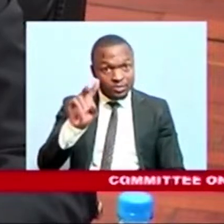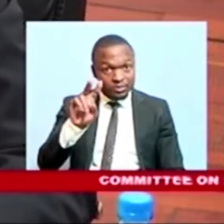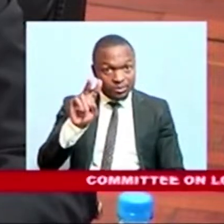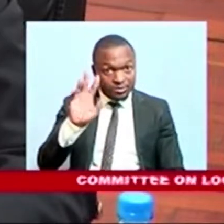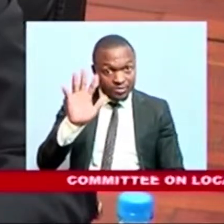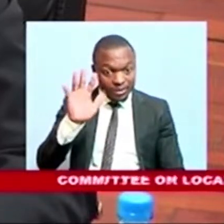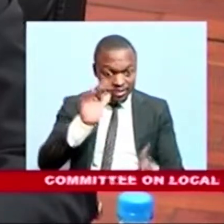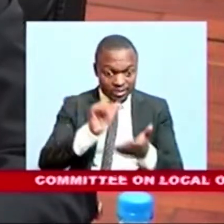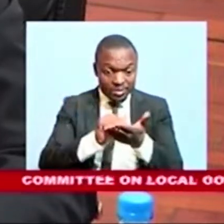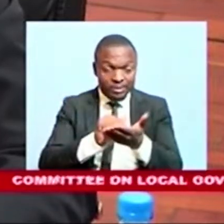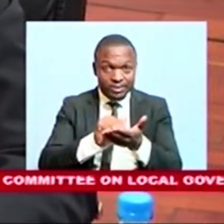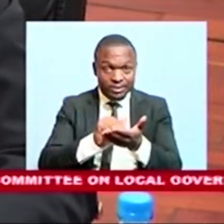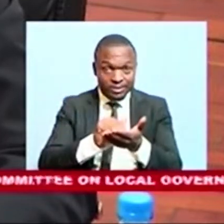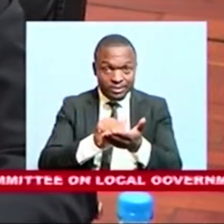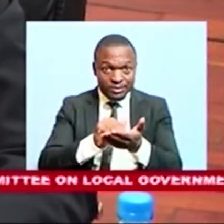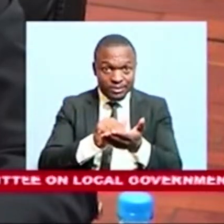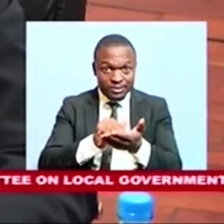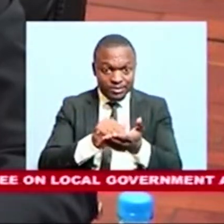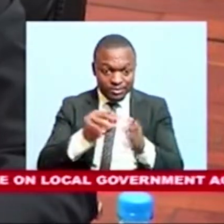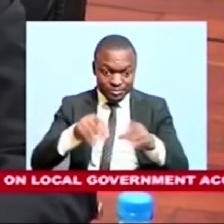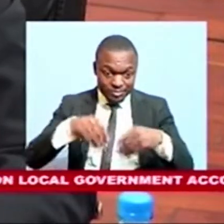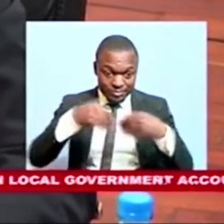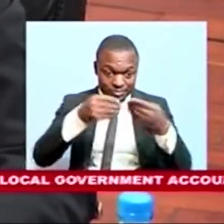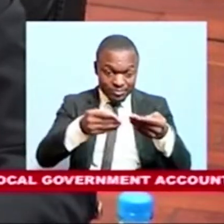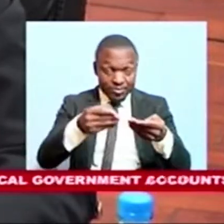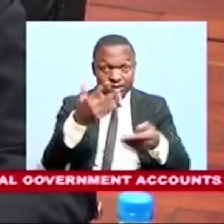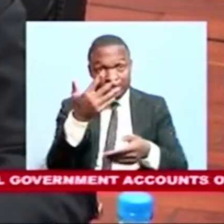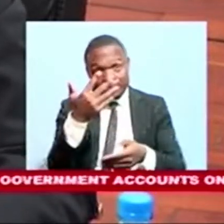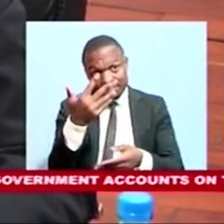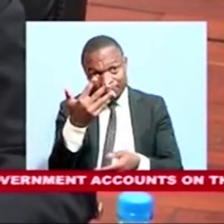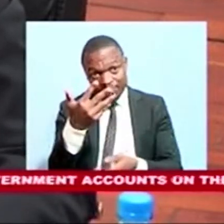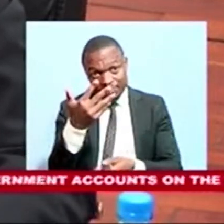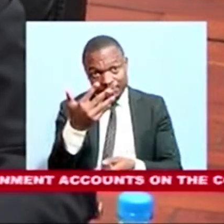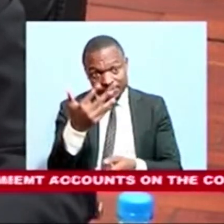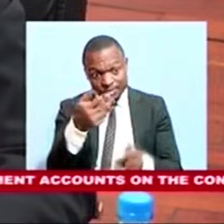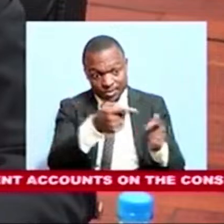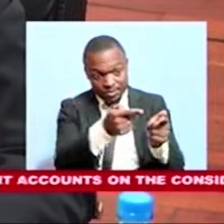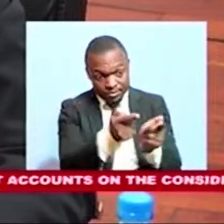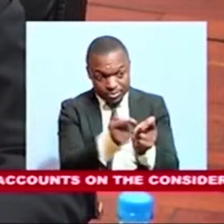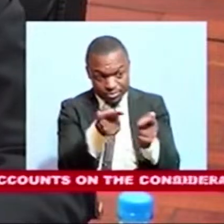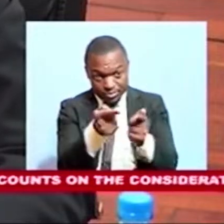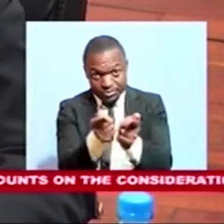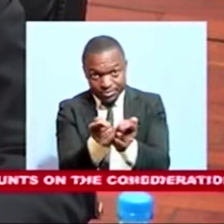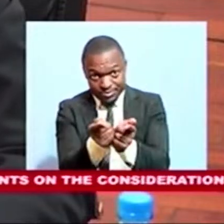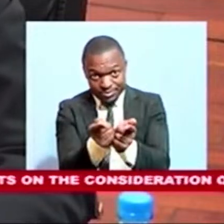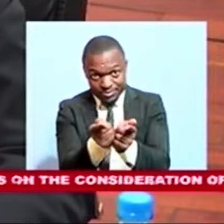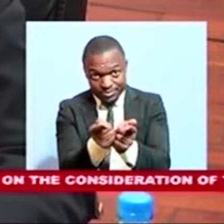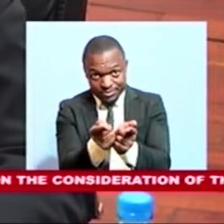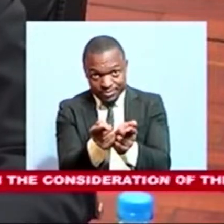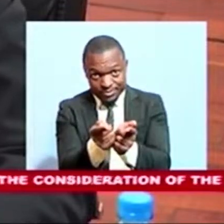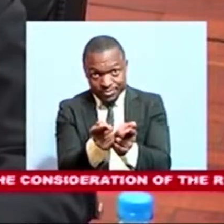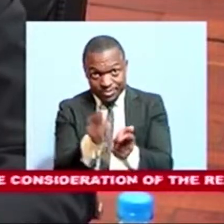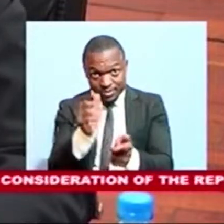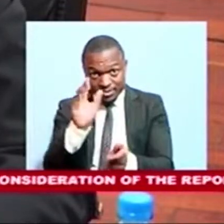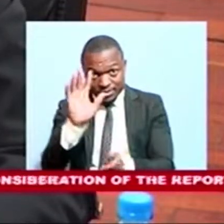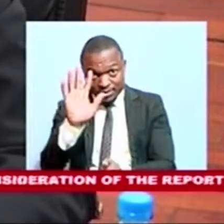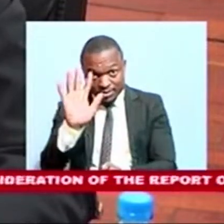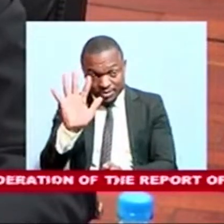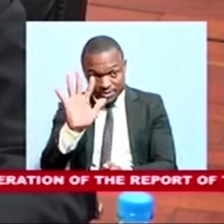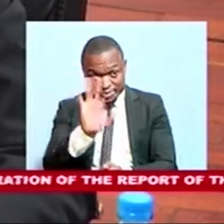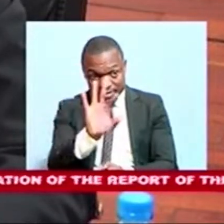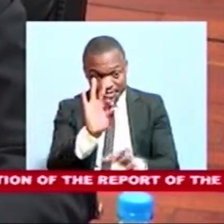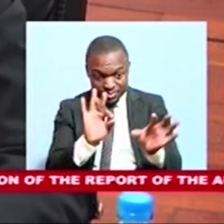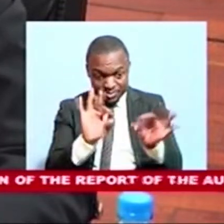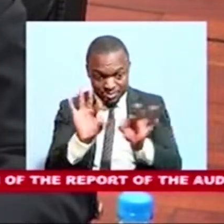125,000 was issued to 5 groups, 5 selected applicants